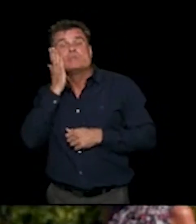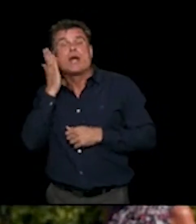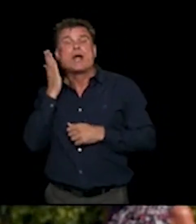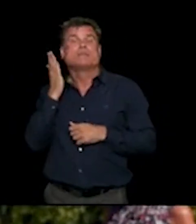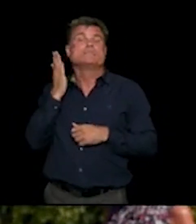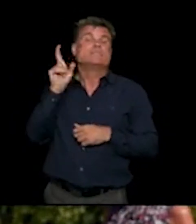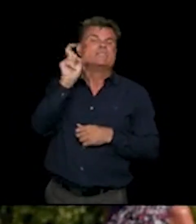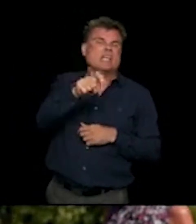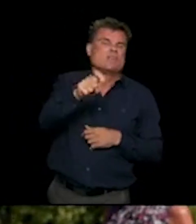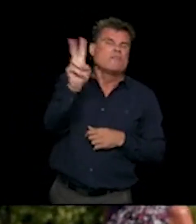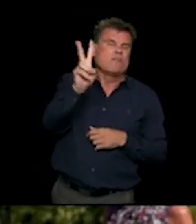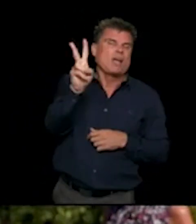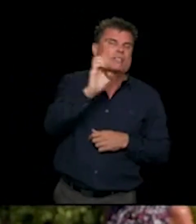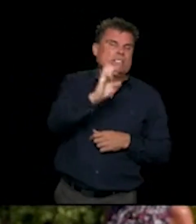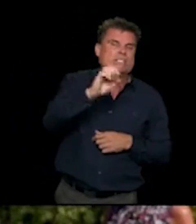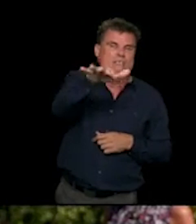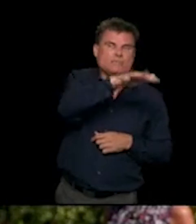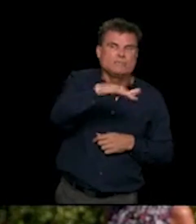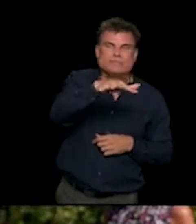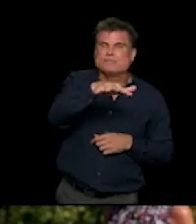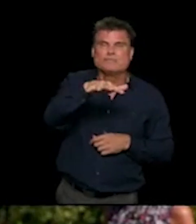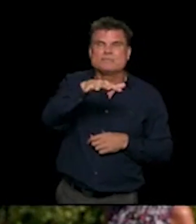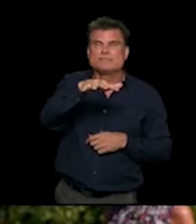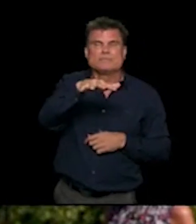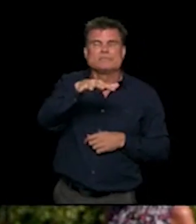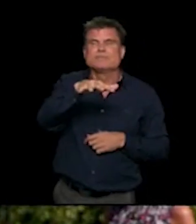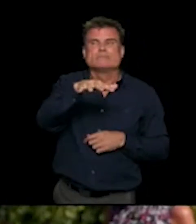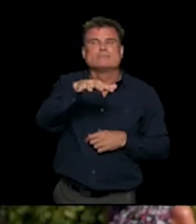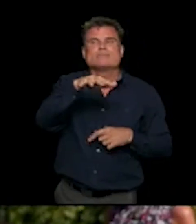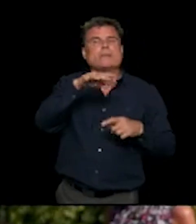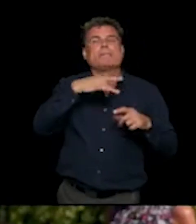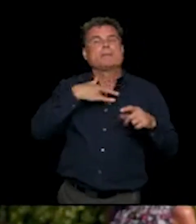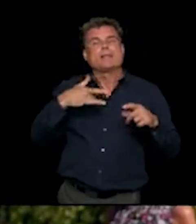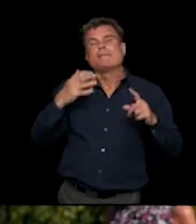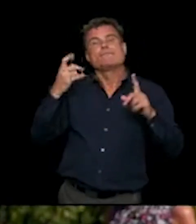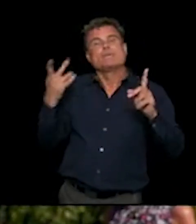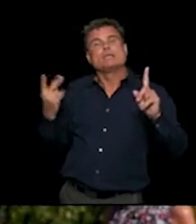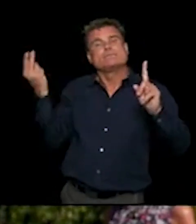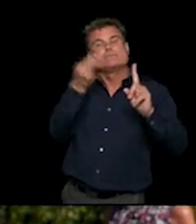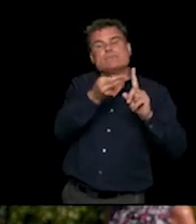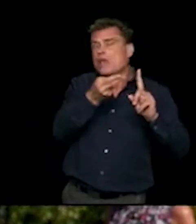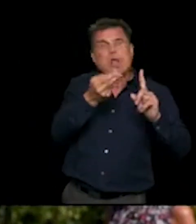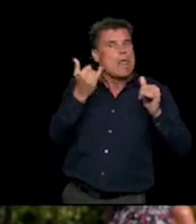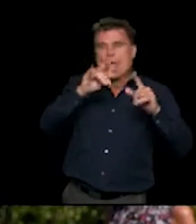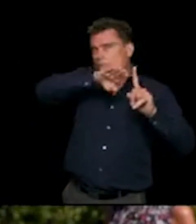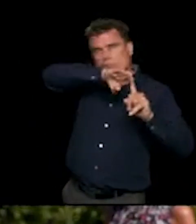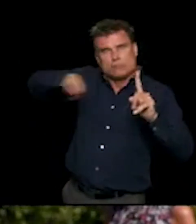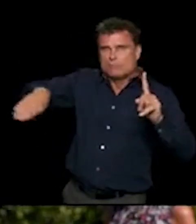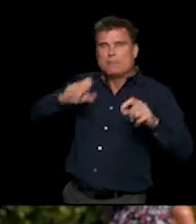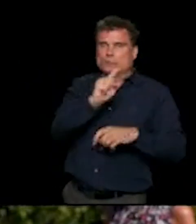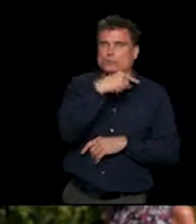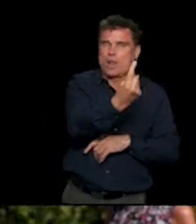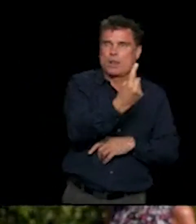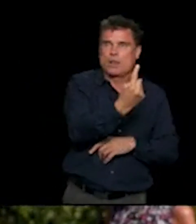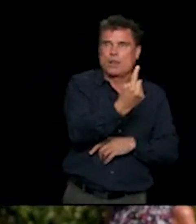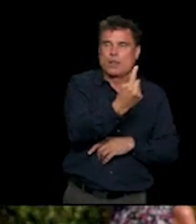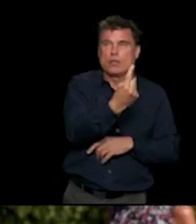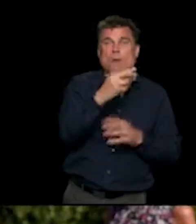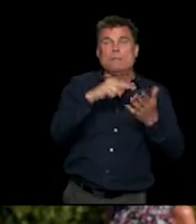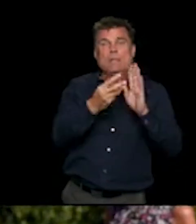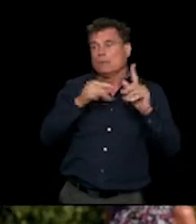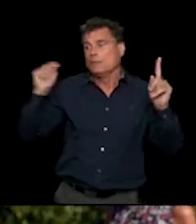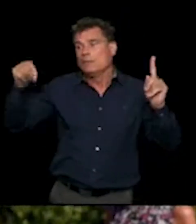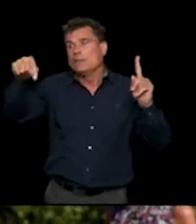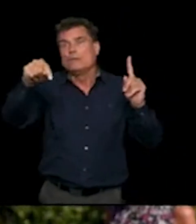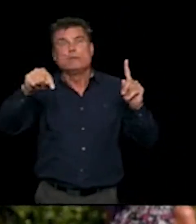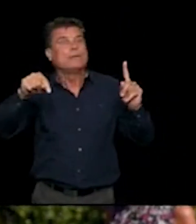has, exasperated the homelessness crisis here in the city. I do really feel for the